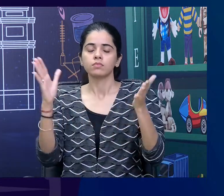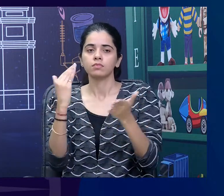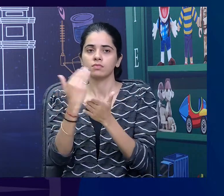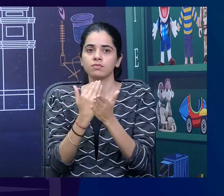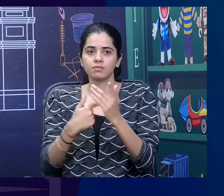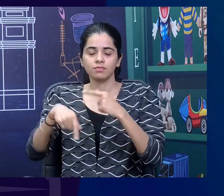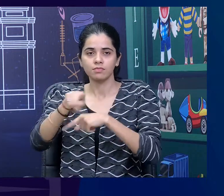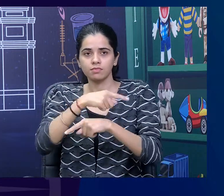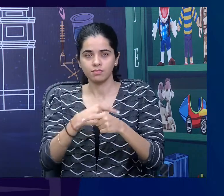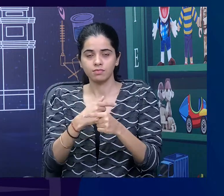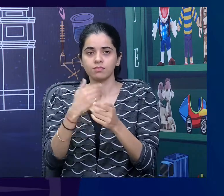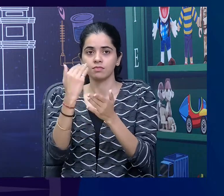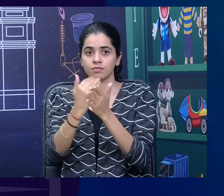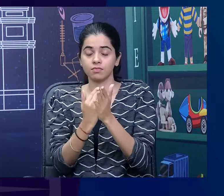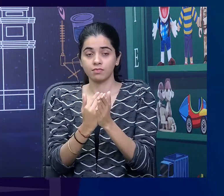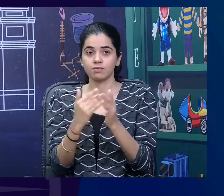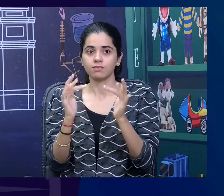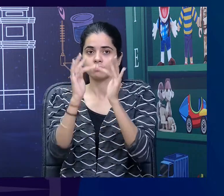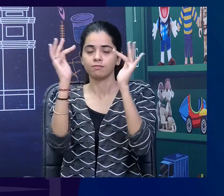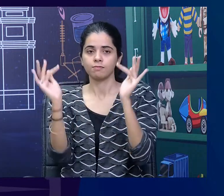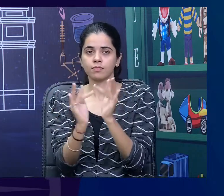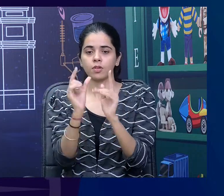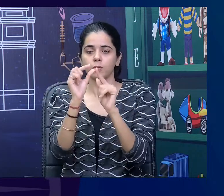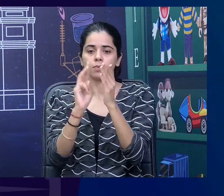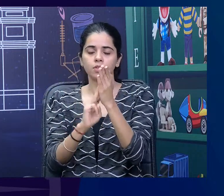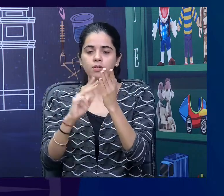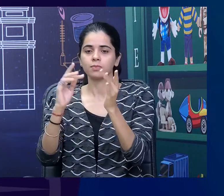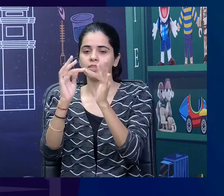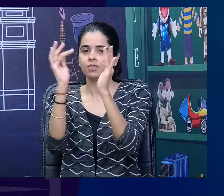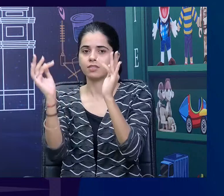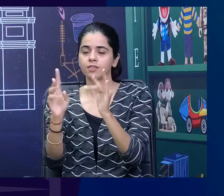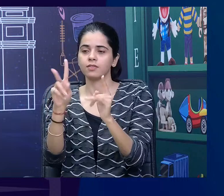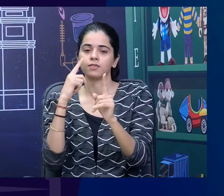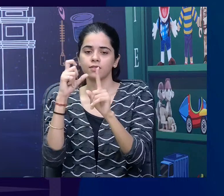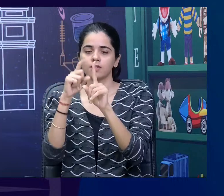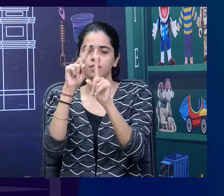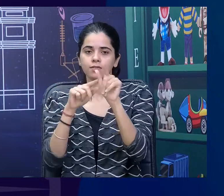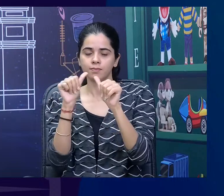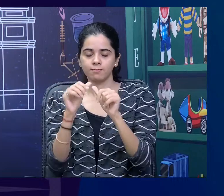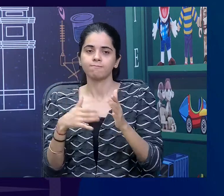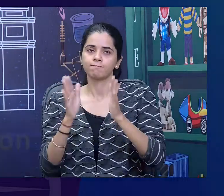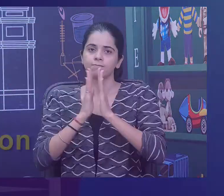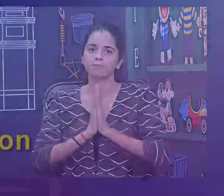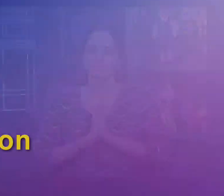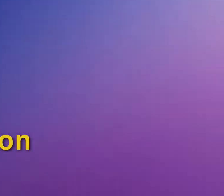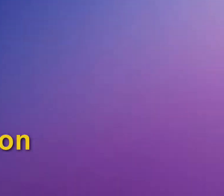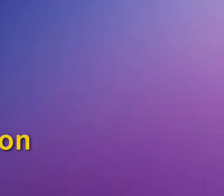up this session here only, but you stay tuned to PM eVidya channels. Namaskar.